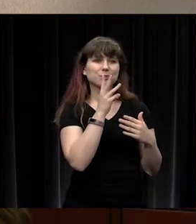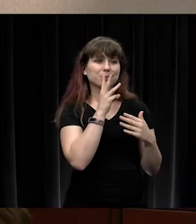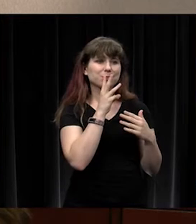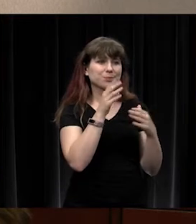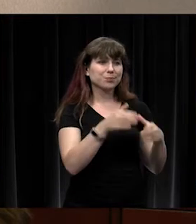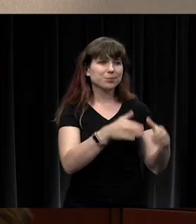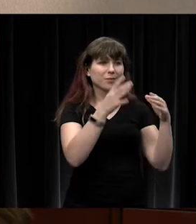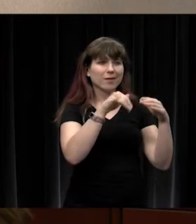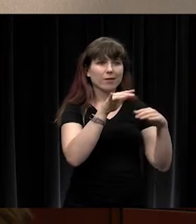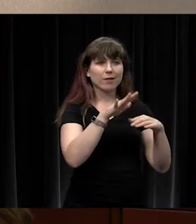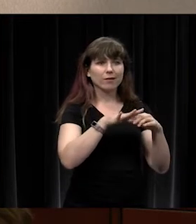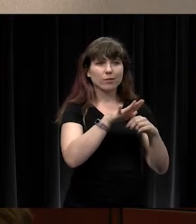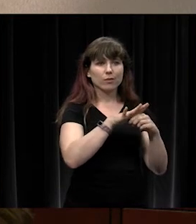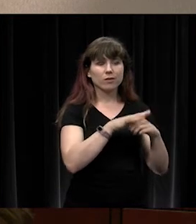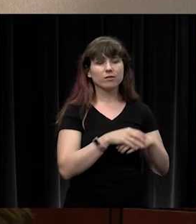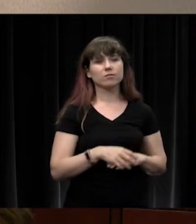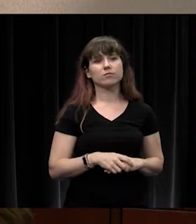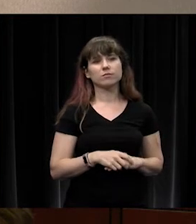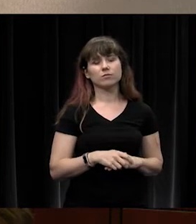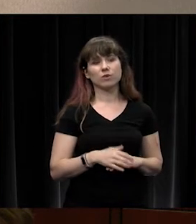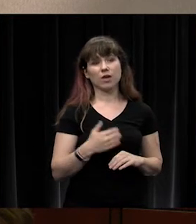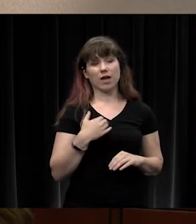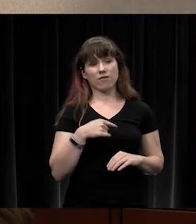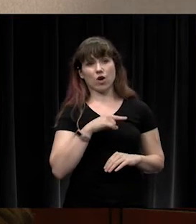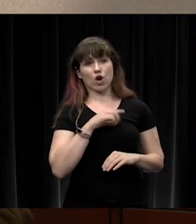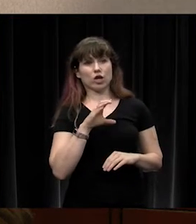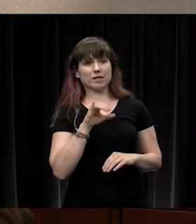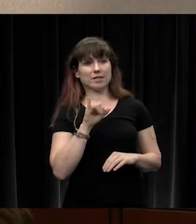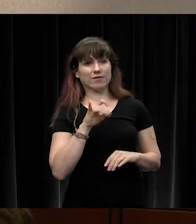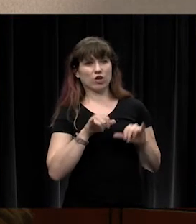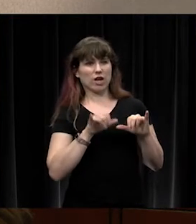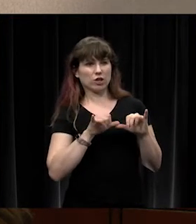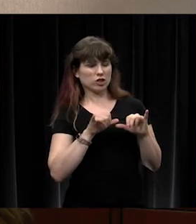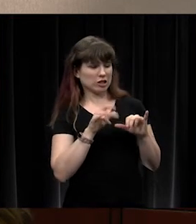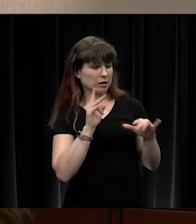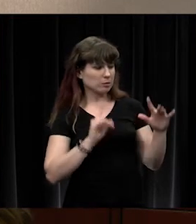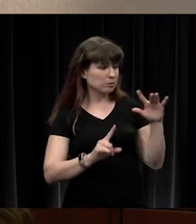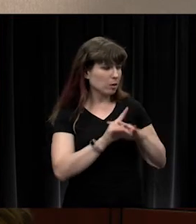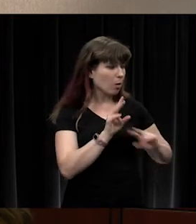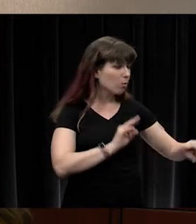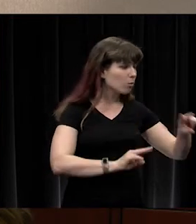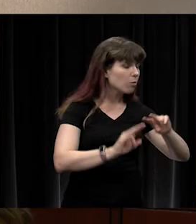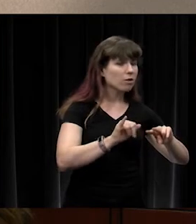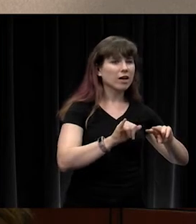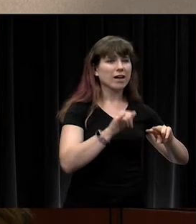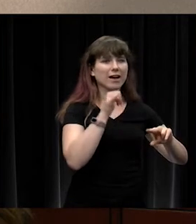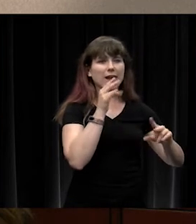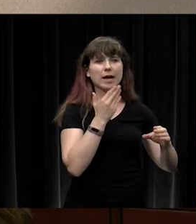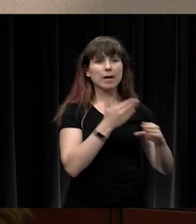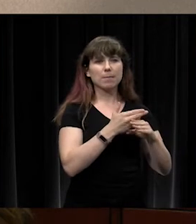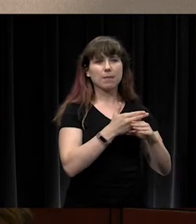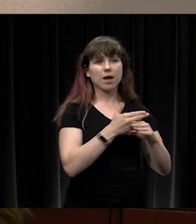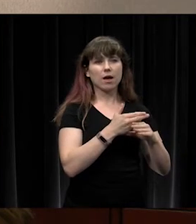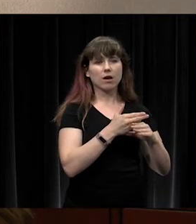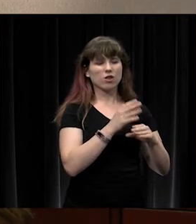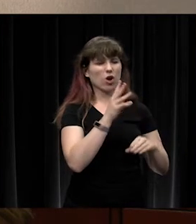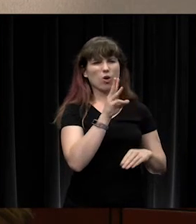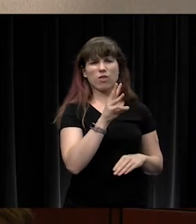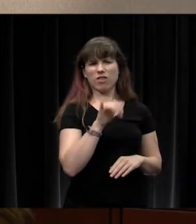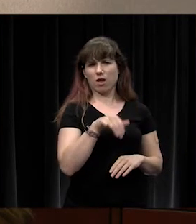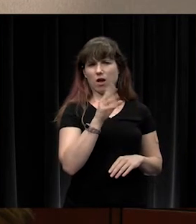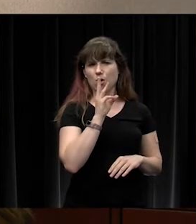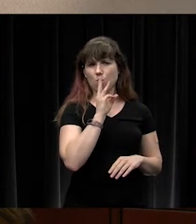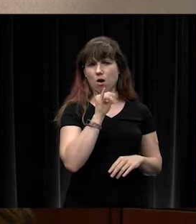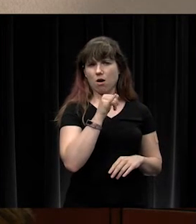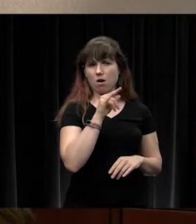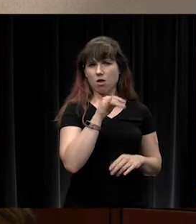Terrace. We had our civil engineers review this. Installation of this water line will not impact our ability to build on the site. It's in the location